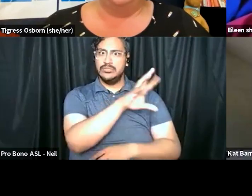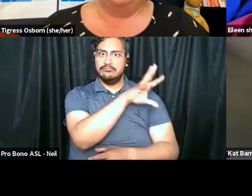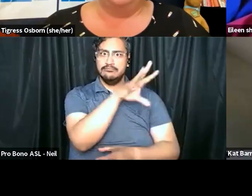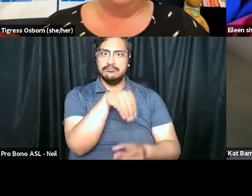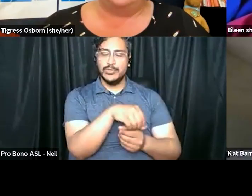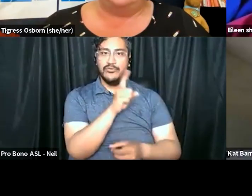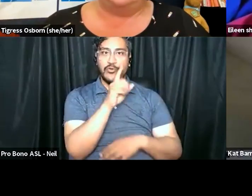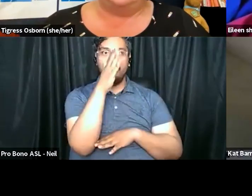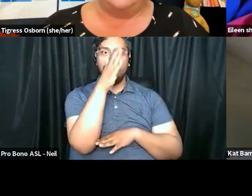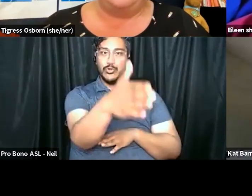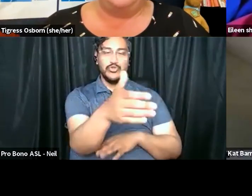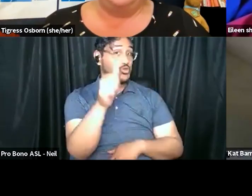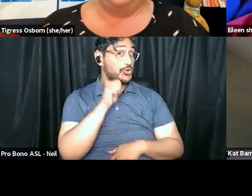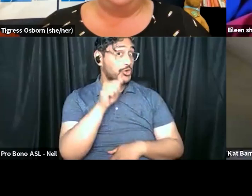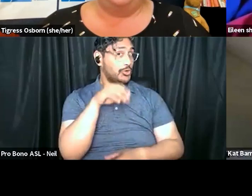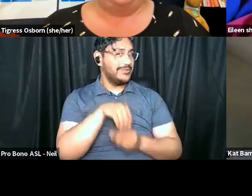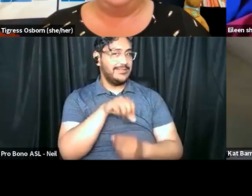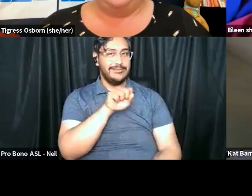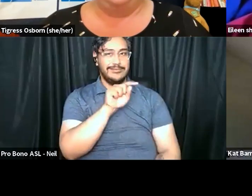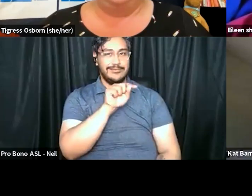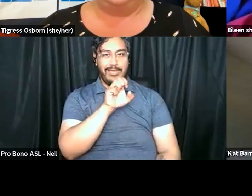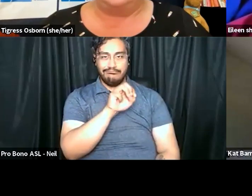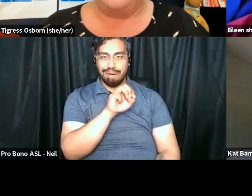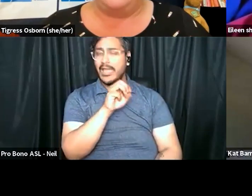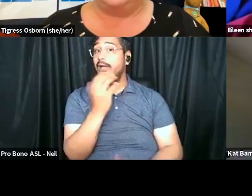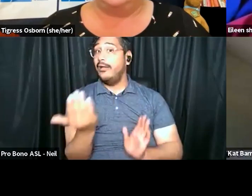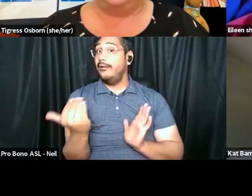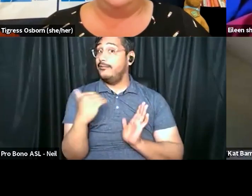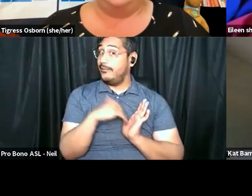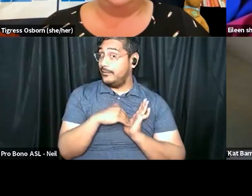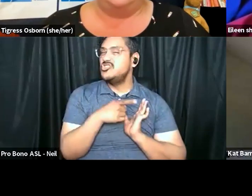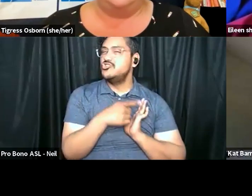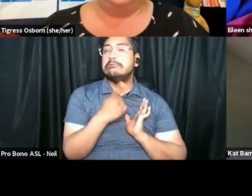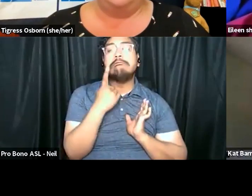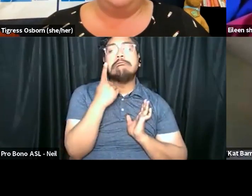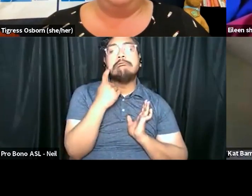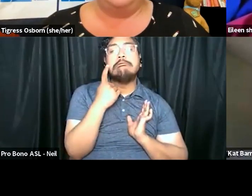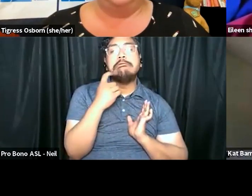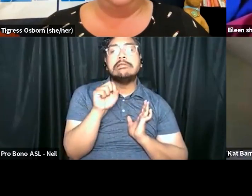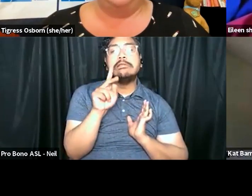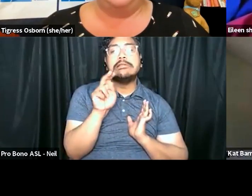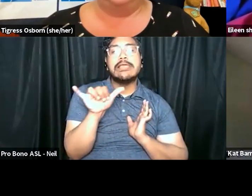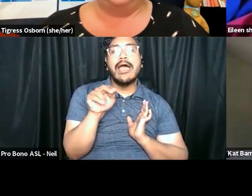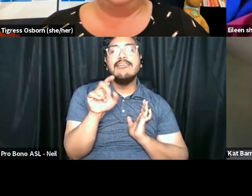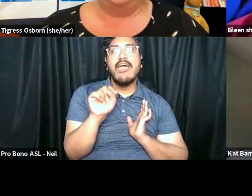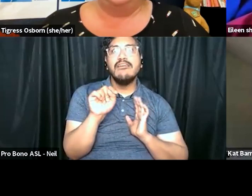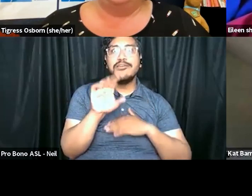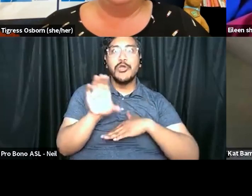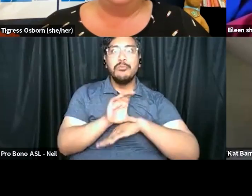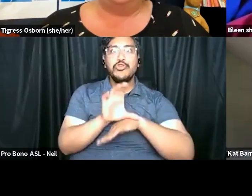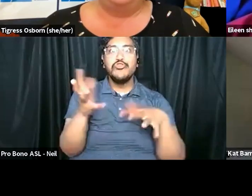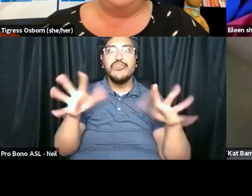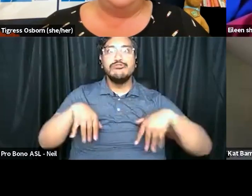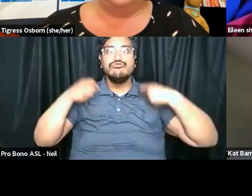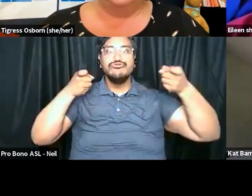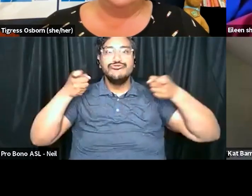the future of girls in STEM, and again, suspects that Skynet is already running the show around here.